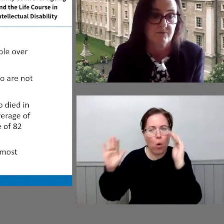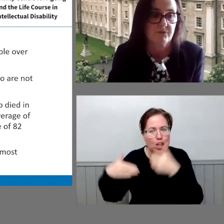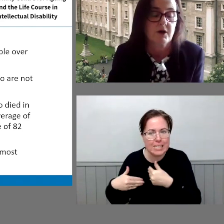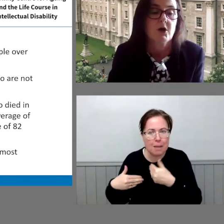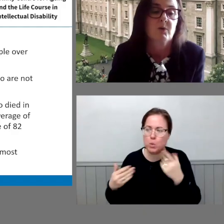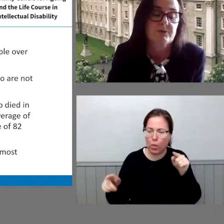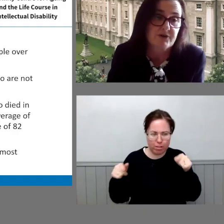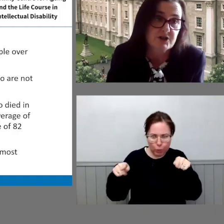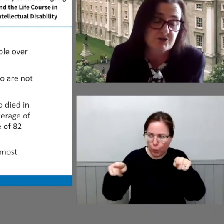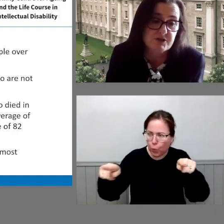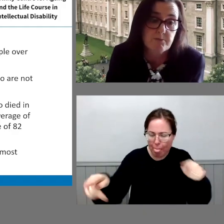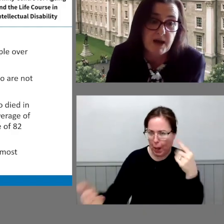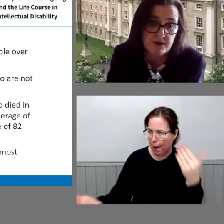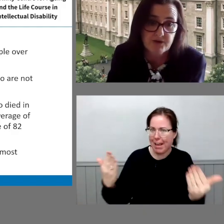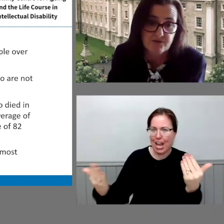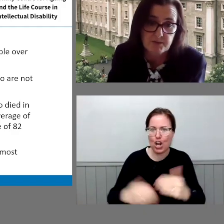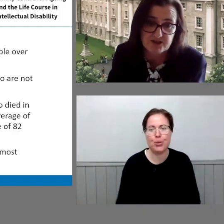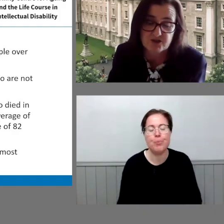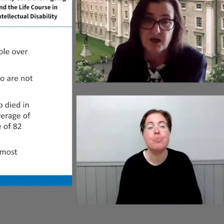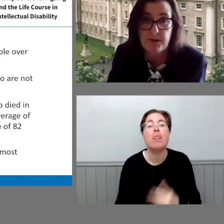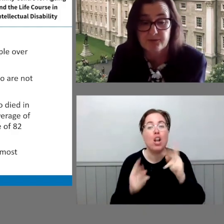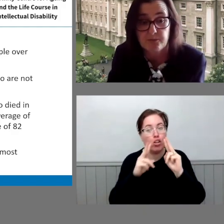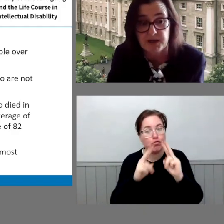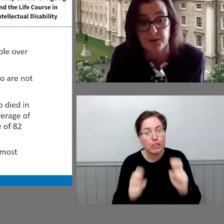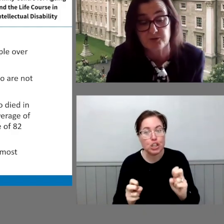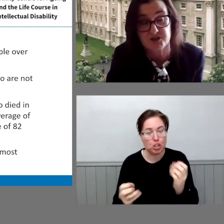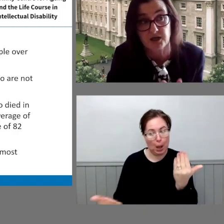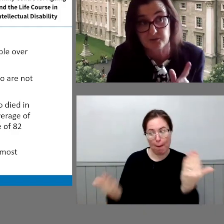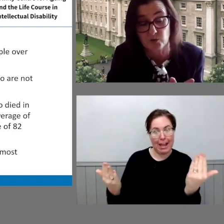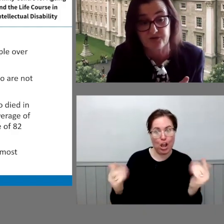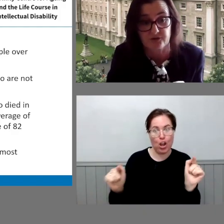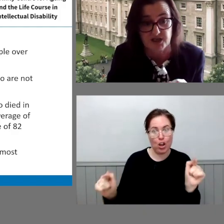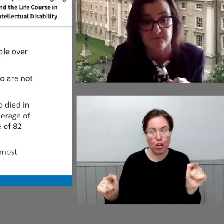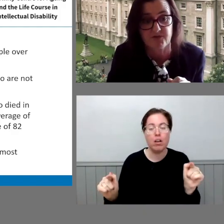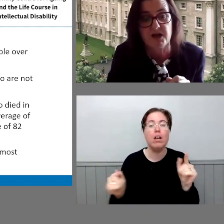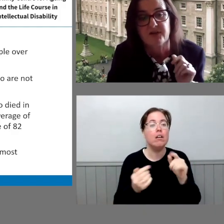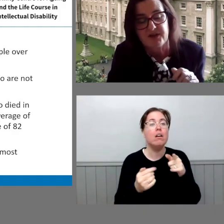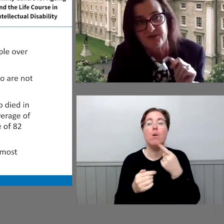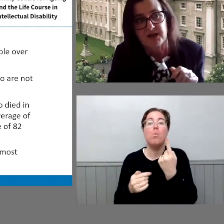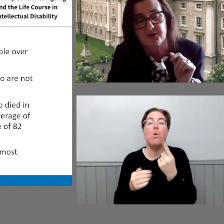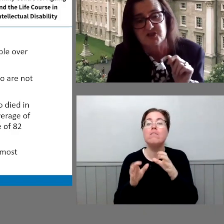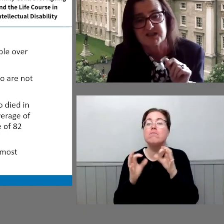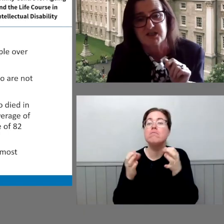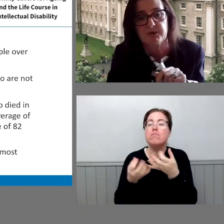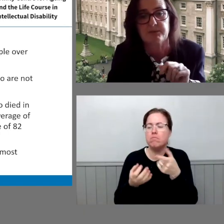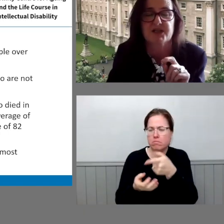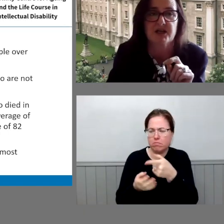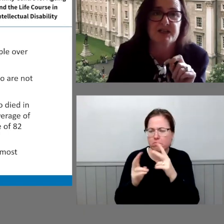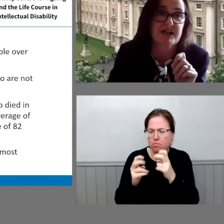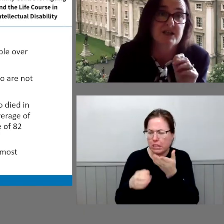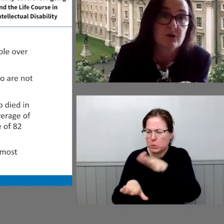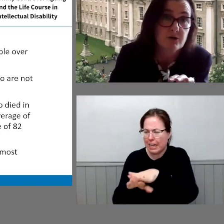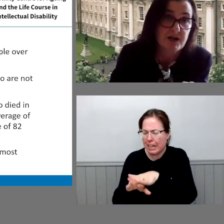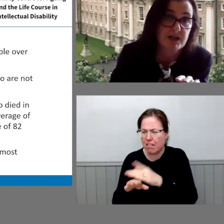autistic. When researchers compared the information about the people who died in one study, they found that autistic